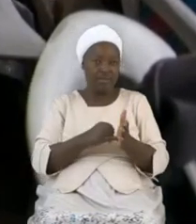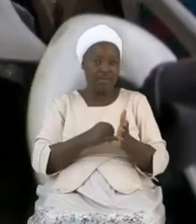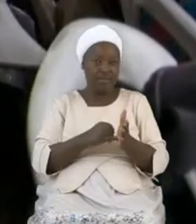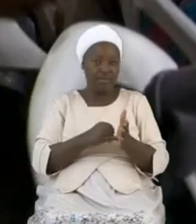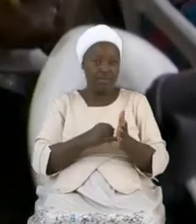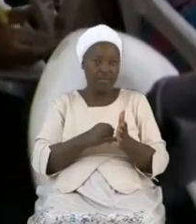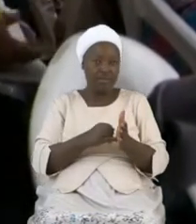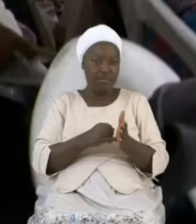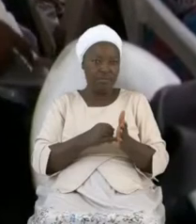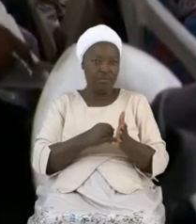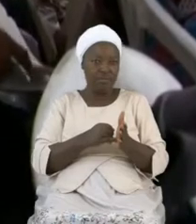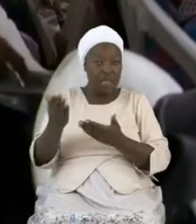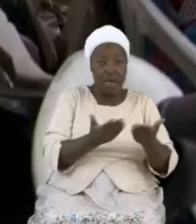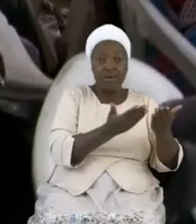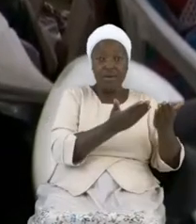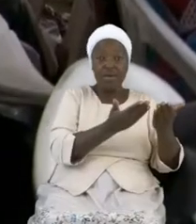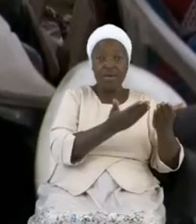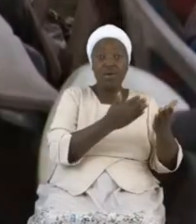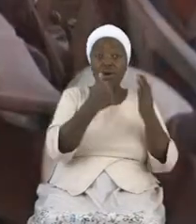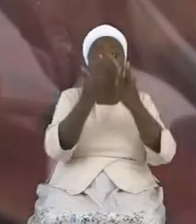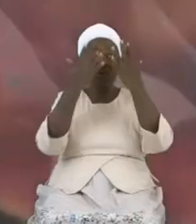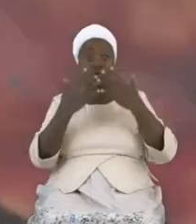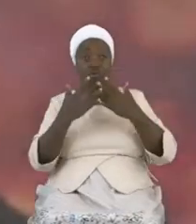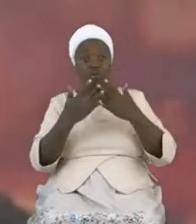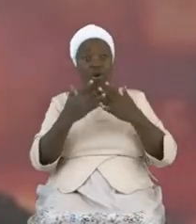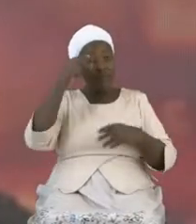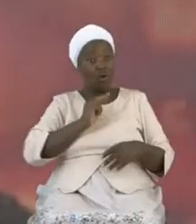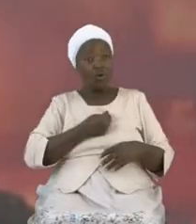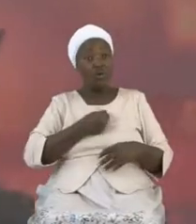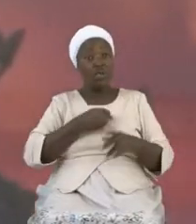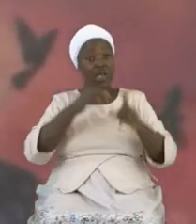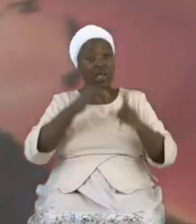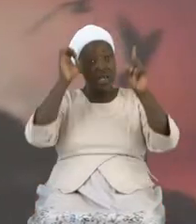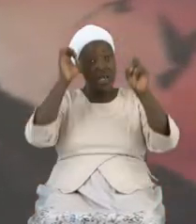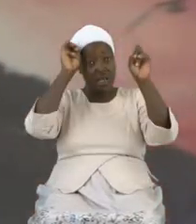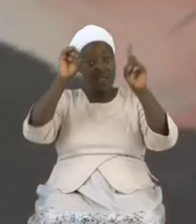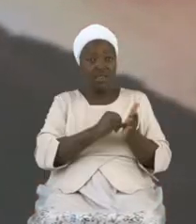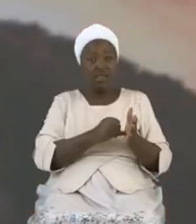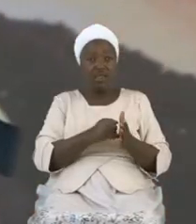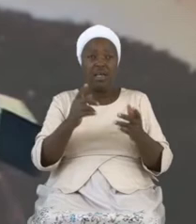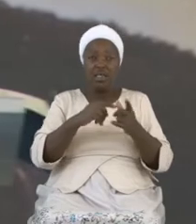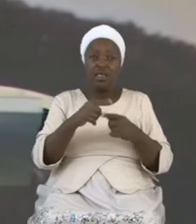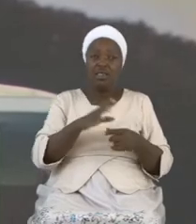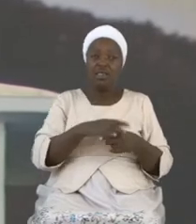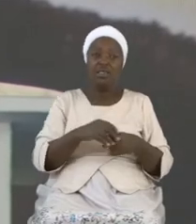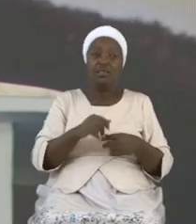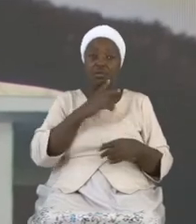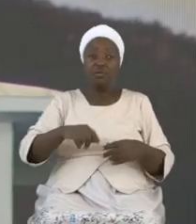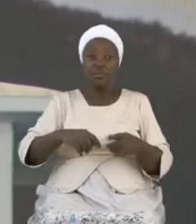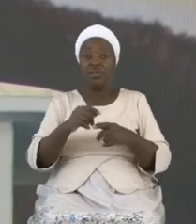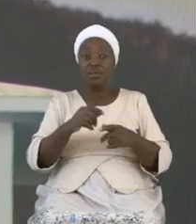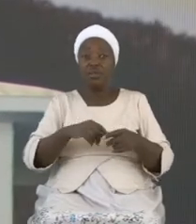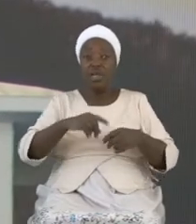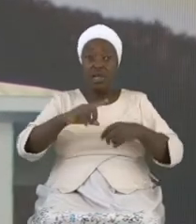he did it. "Yet we did esteem him stricken, smitten of God, and afflicted.